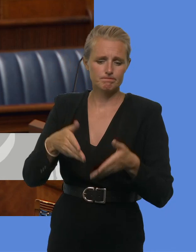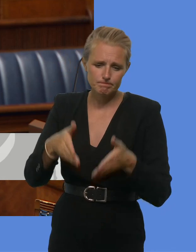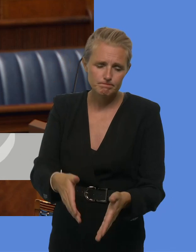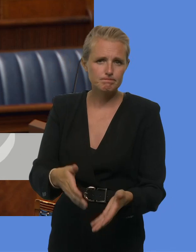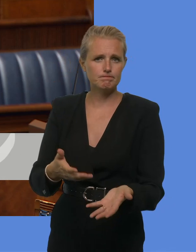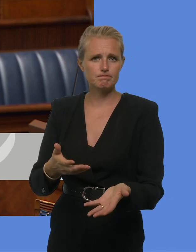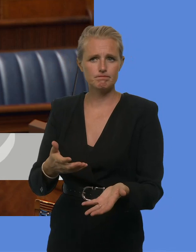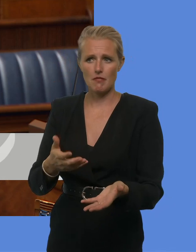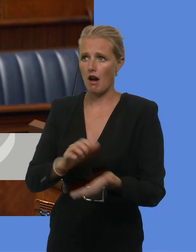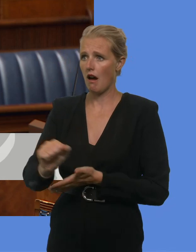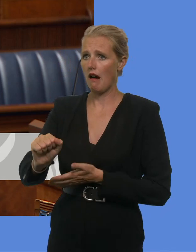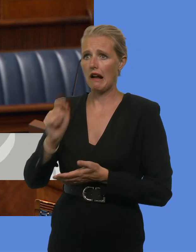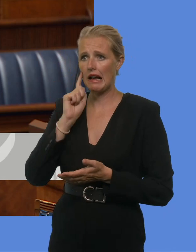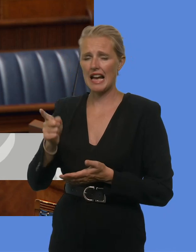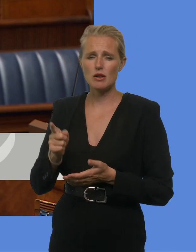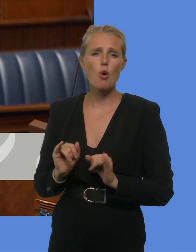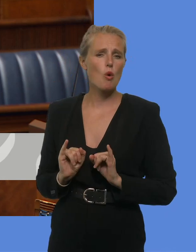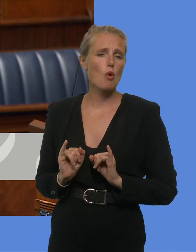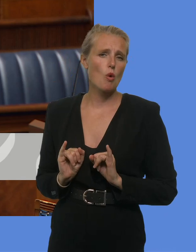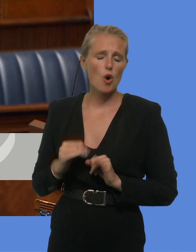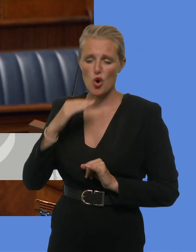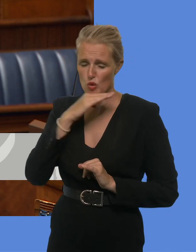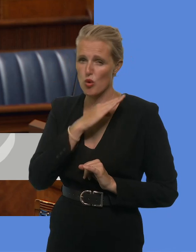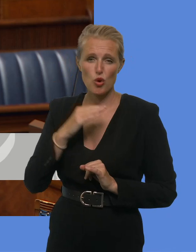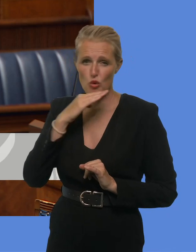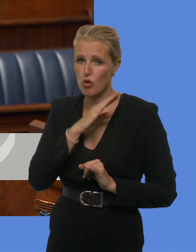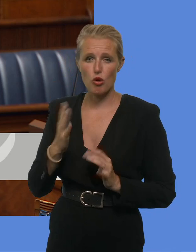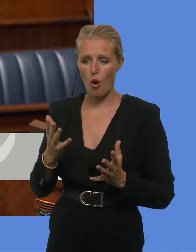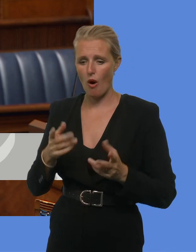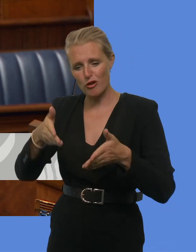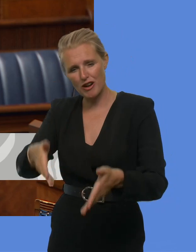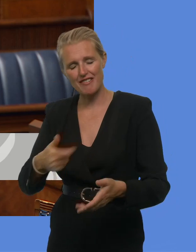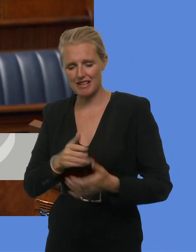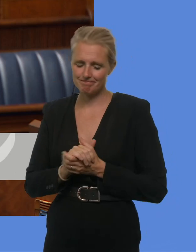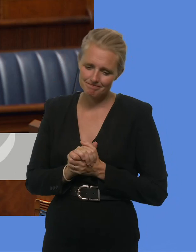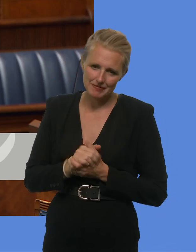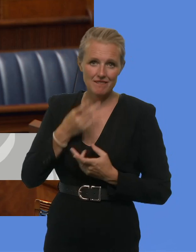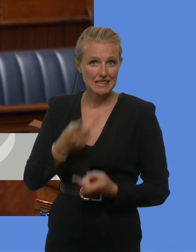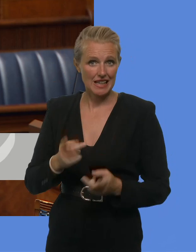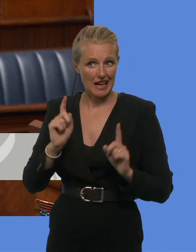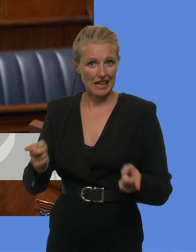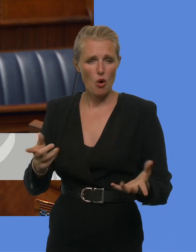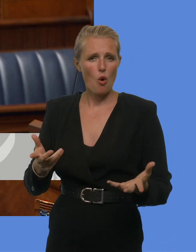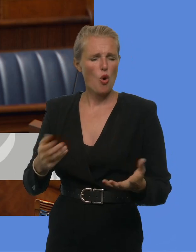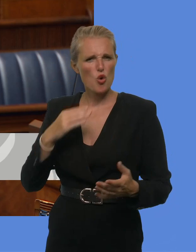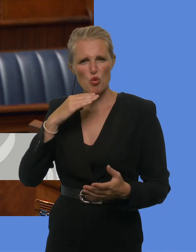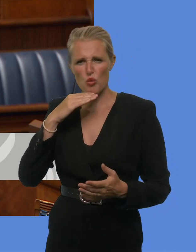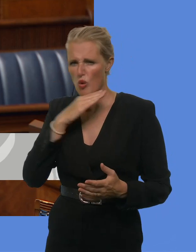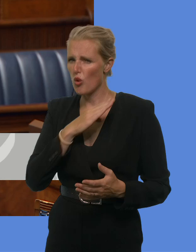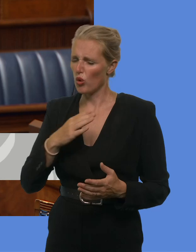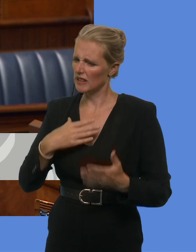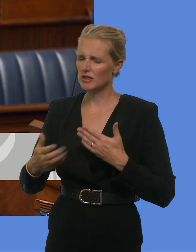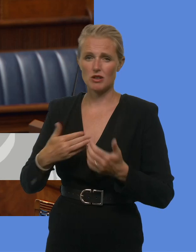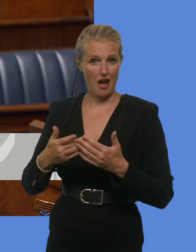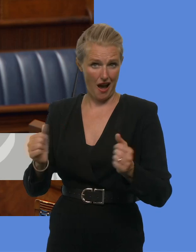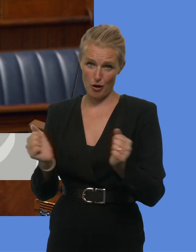or funeral, that opportunity to have that place that they can visit. It is a particular cruelty that ought to be addressed. And I do, of course, agree